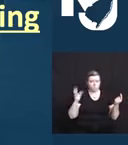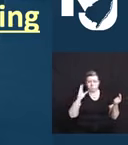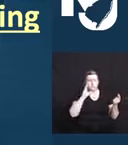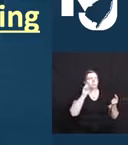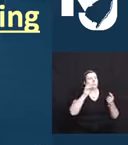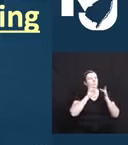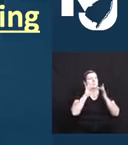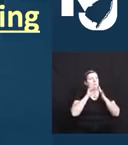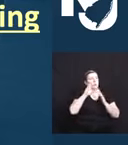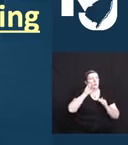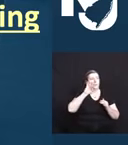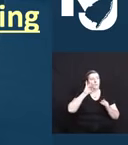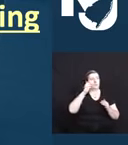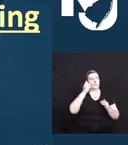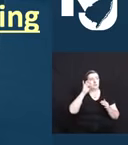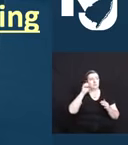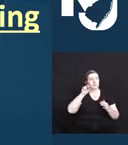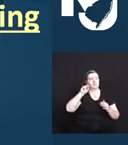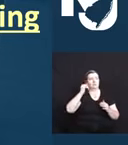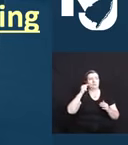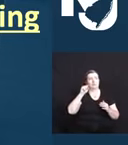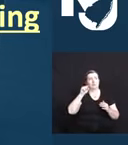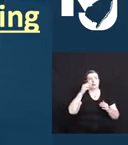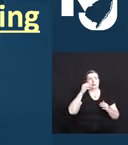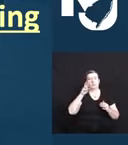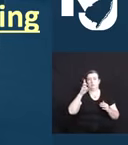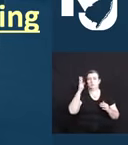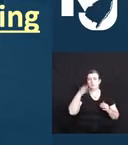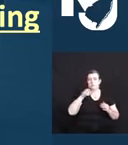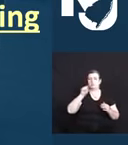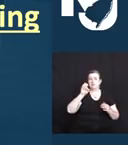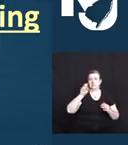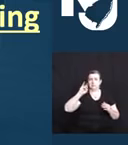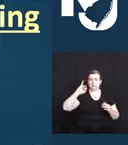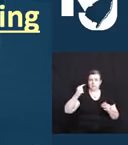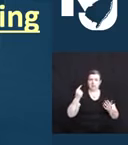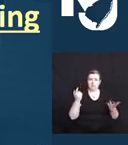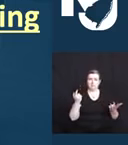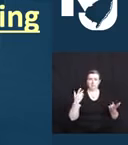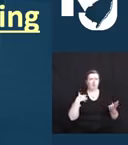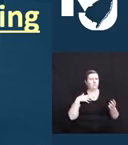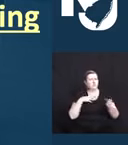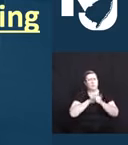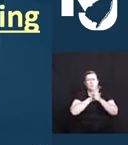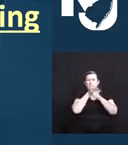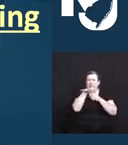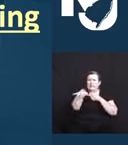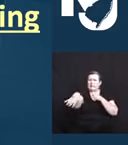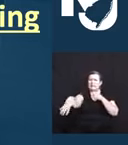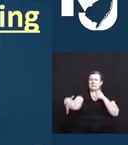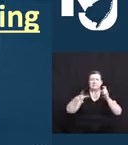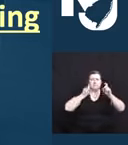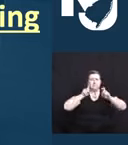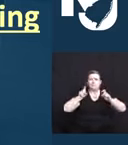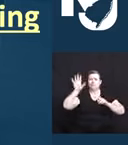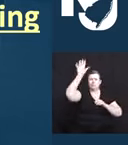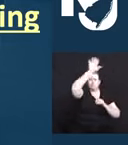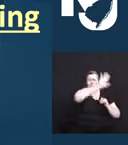covid19.nj.gov/testing to find a testing site near you. We have the capacity, we just need you. And the more data we get, the